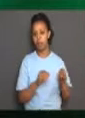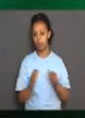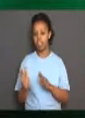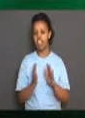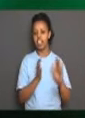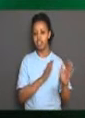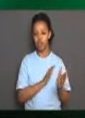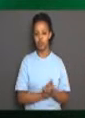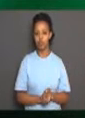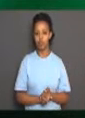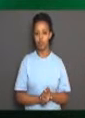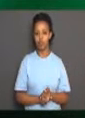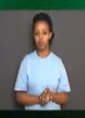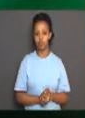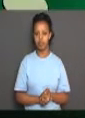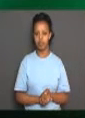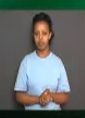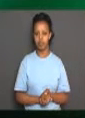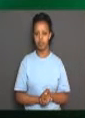Students, let's get ready.